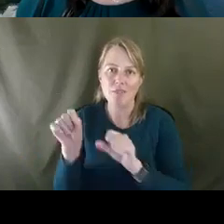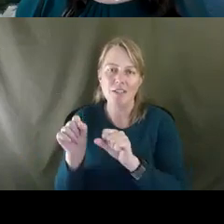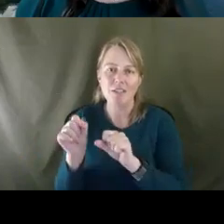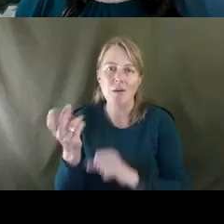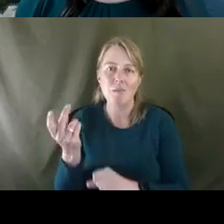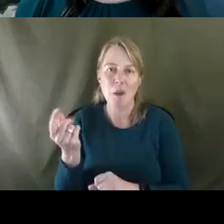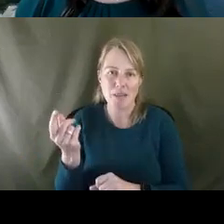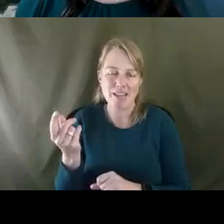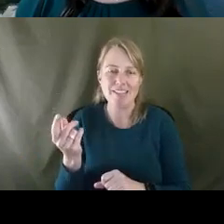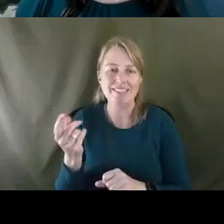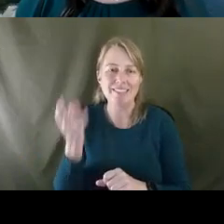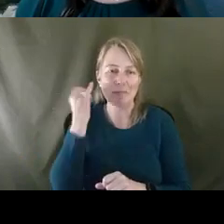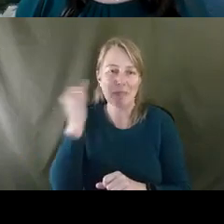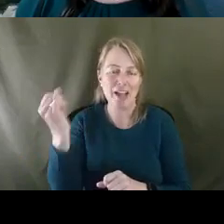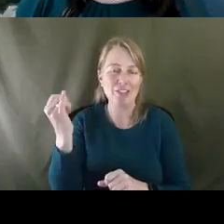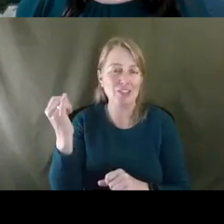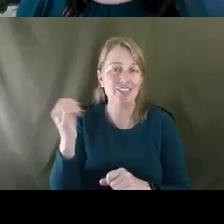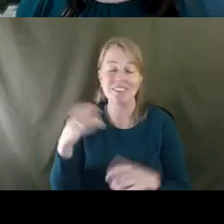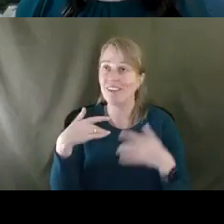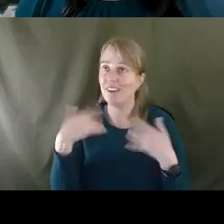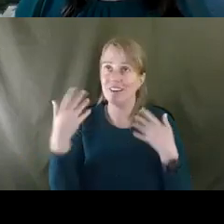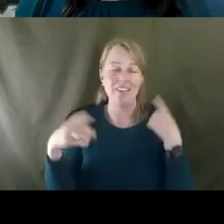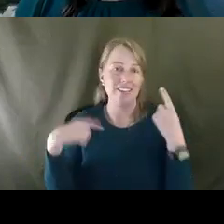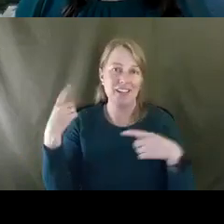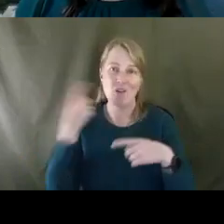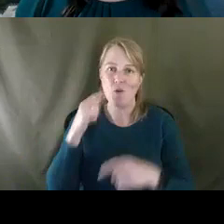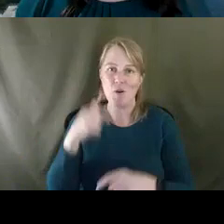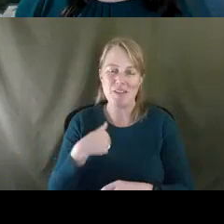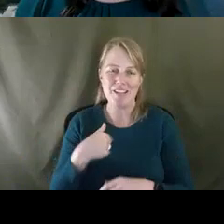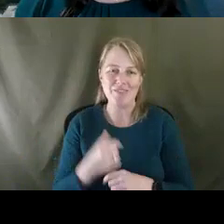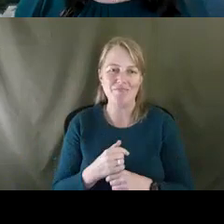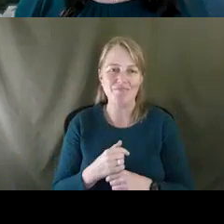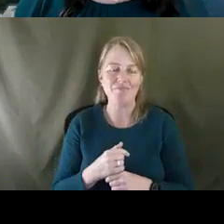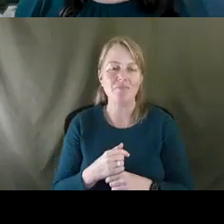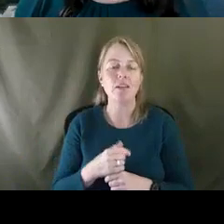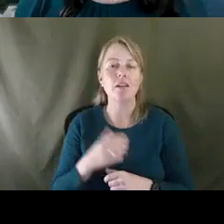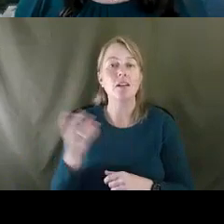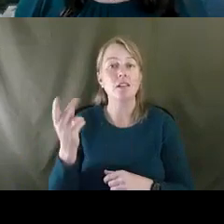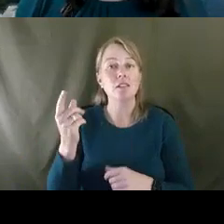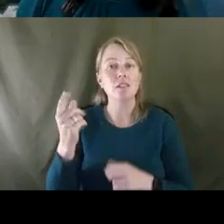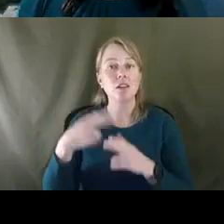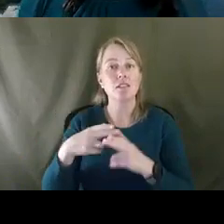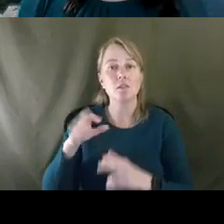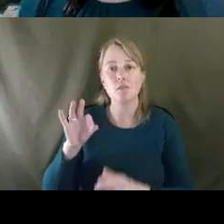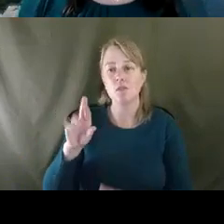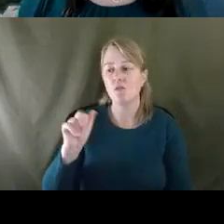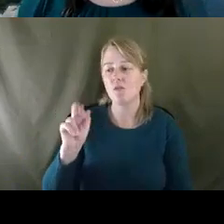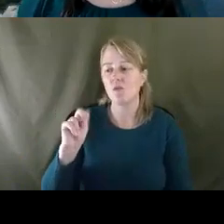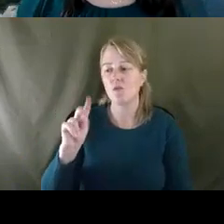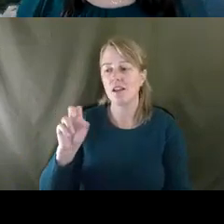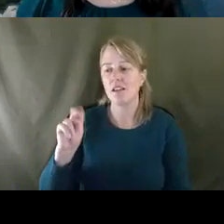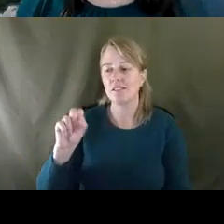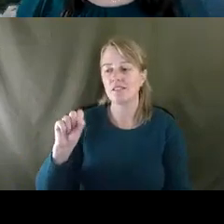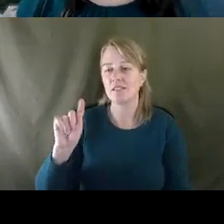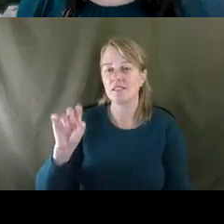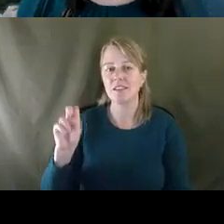imagine, it's been a little bit of an adventure for me. His name is Frankenstein, and he is